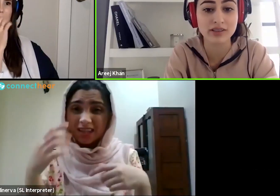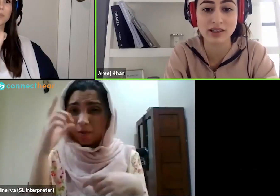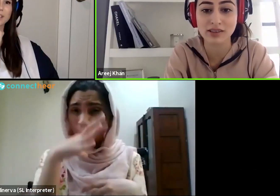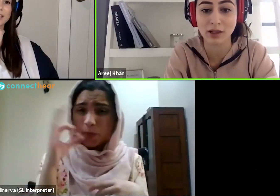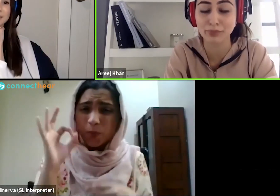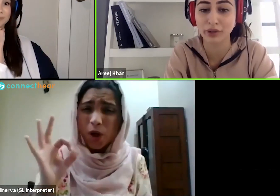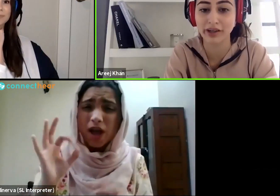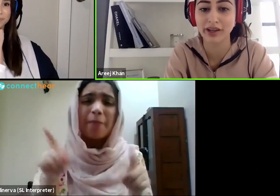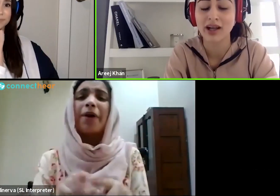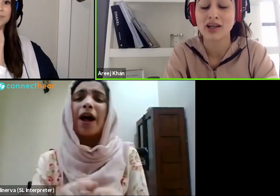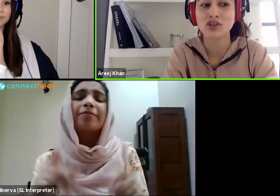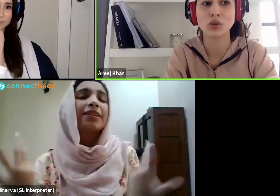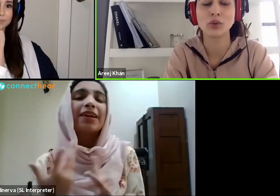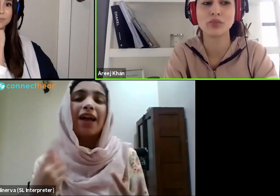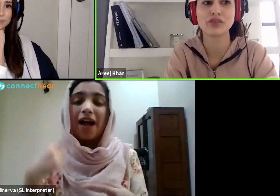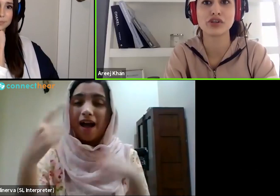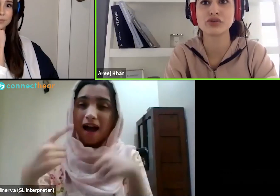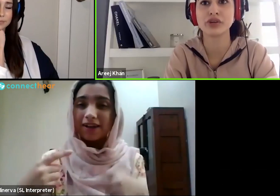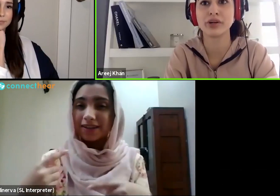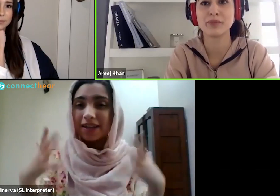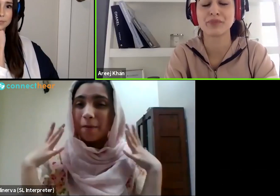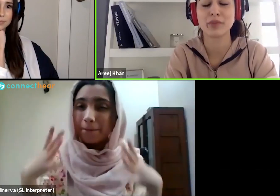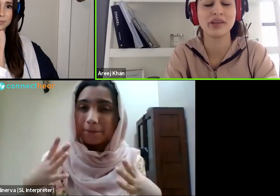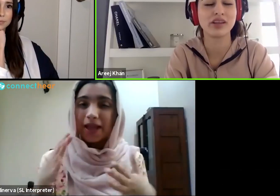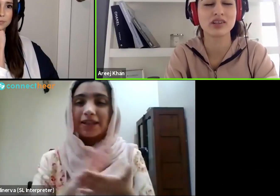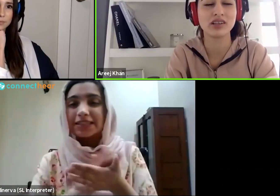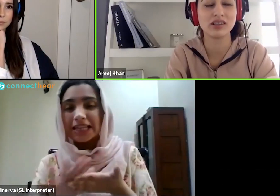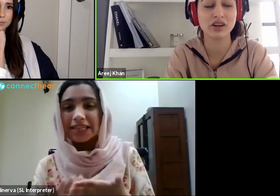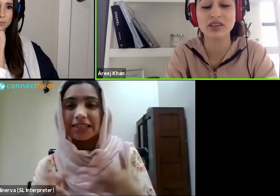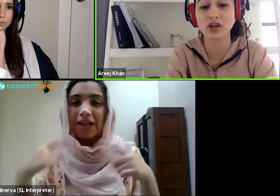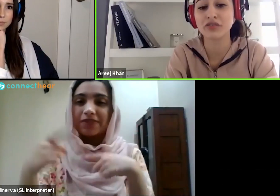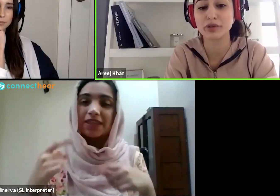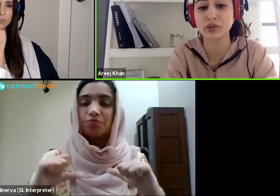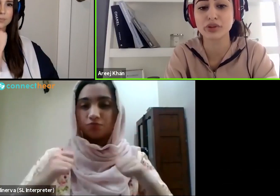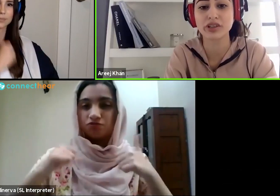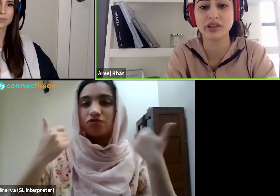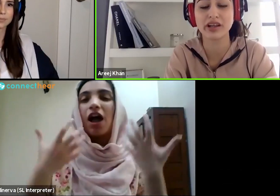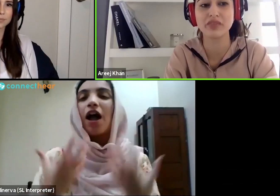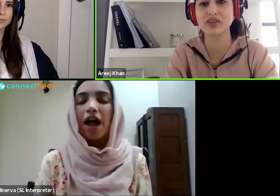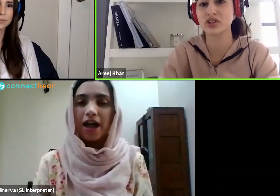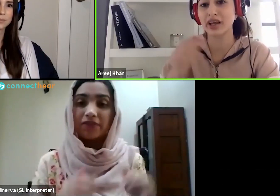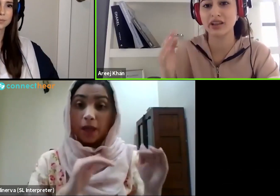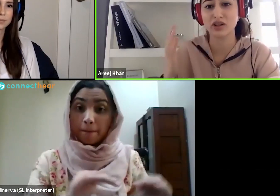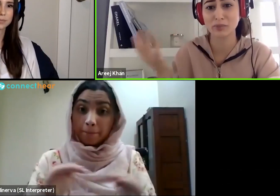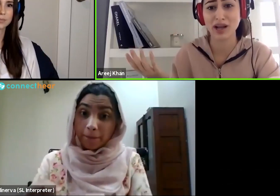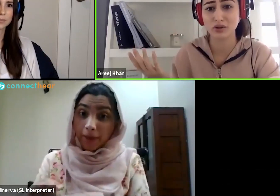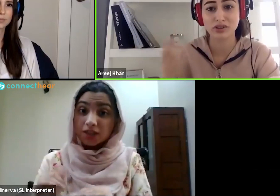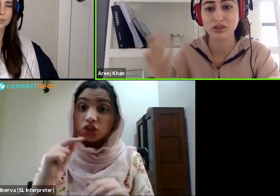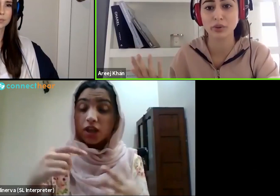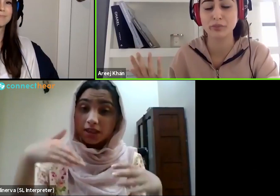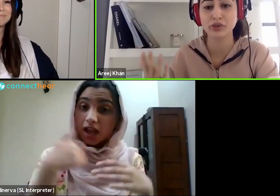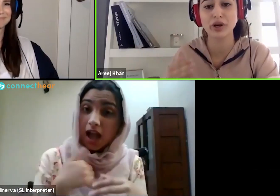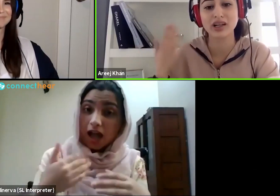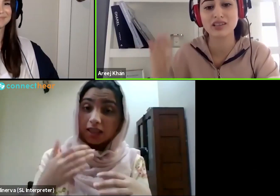maturity to get to that point. So for children, I mean, there is a lot of immaturity, and even today there are some adults